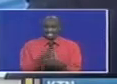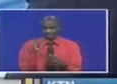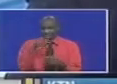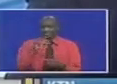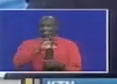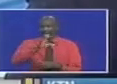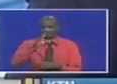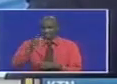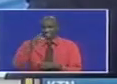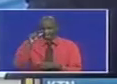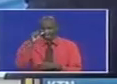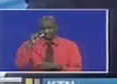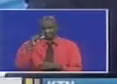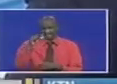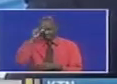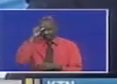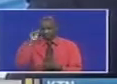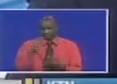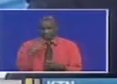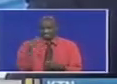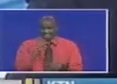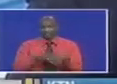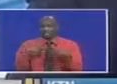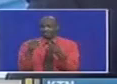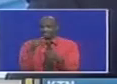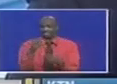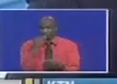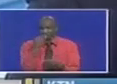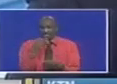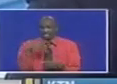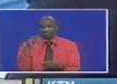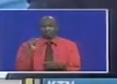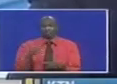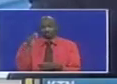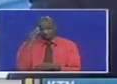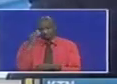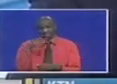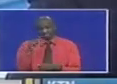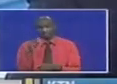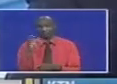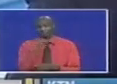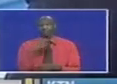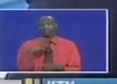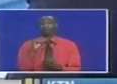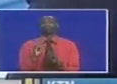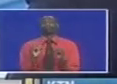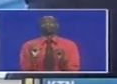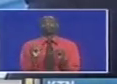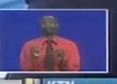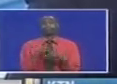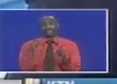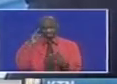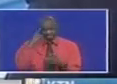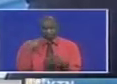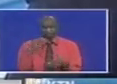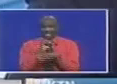government, I'm sure at the time we are supplying this food, there would have been no case in Turkana. But I think I would